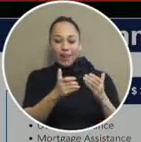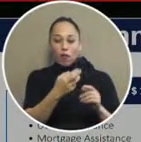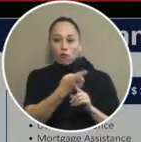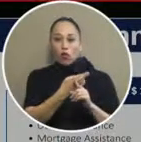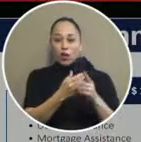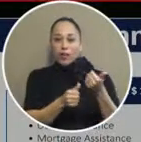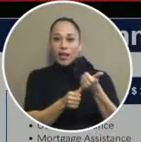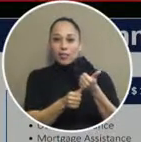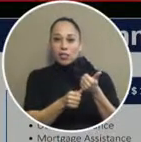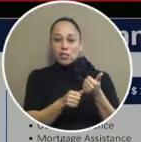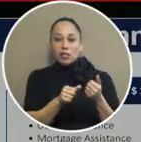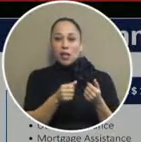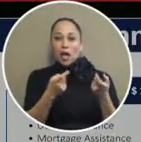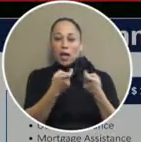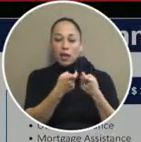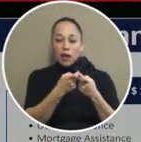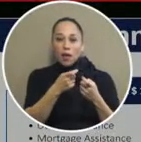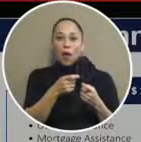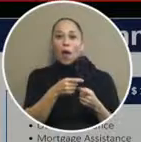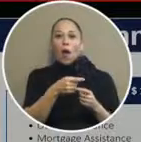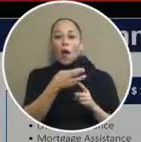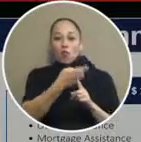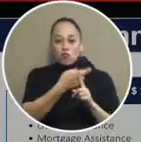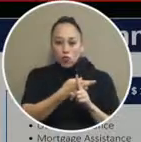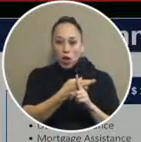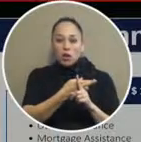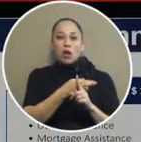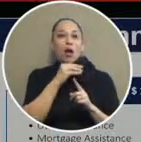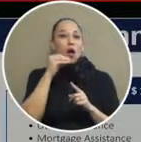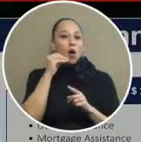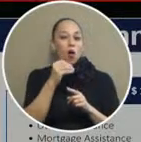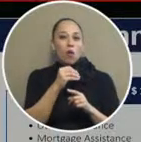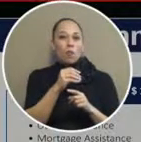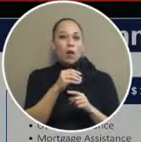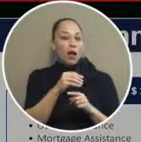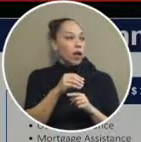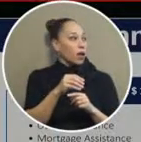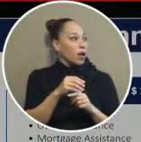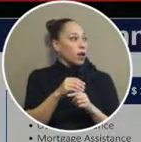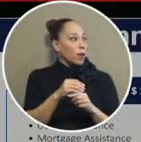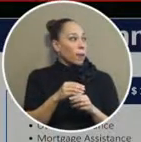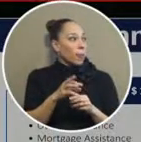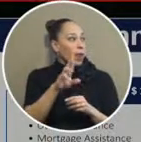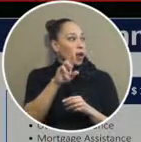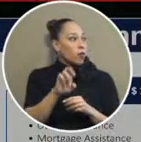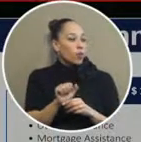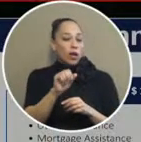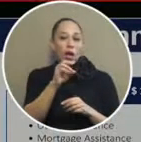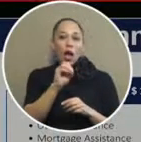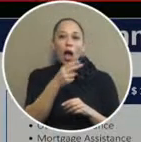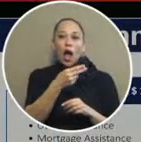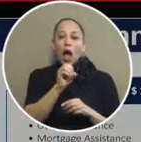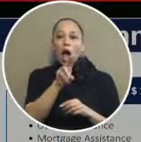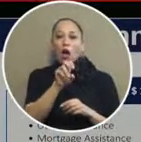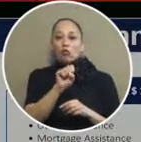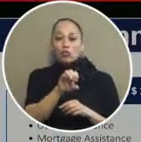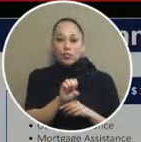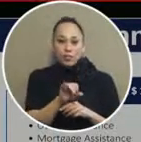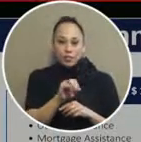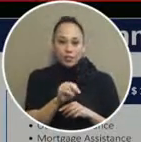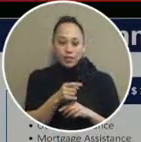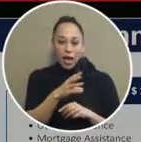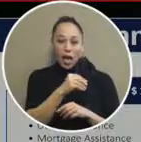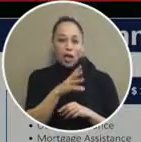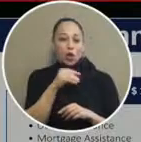categories of rental assistance, utility assistance, mortgage assistance, homeless assistance, rapid rehousing, addressing and preventing